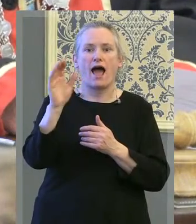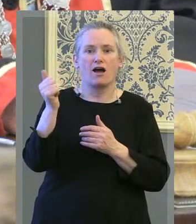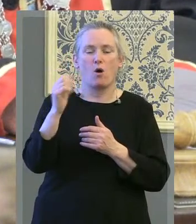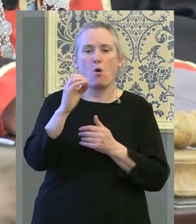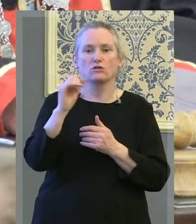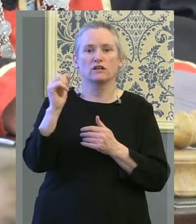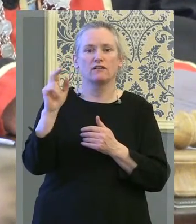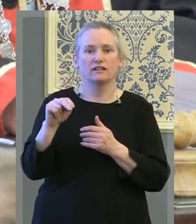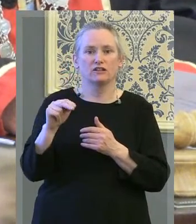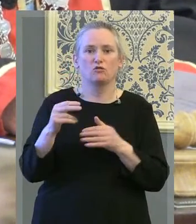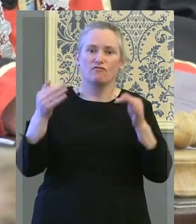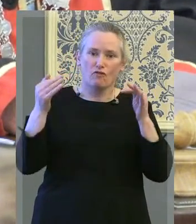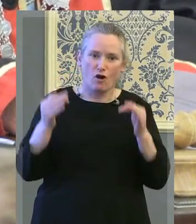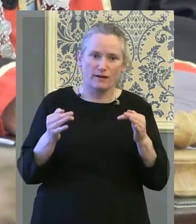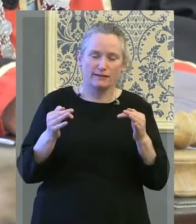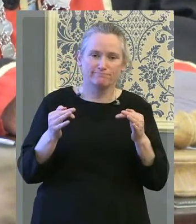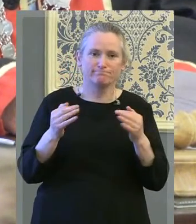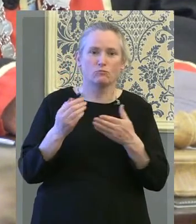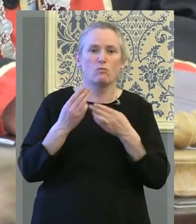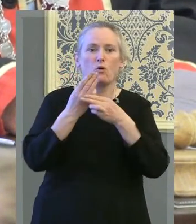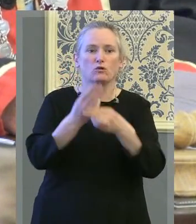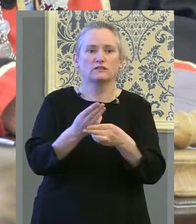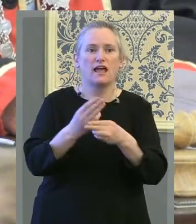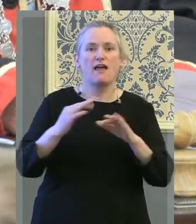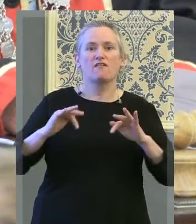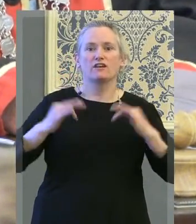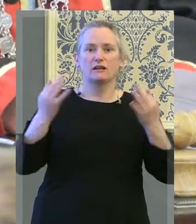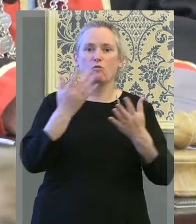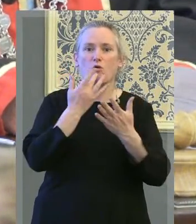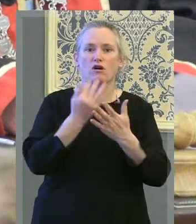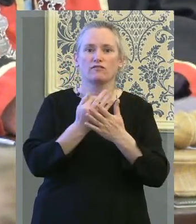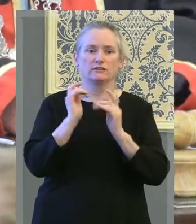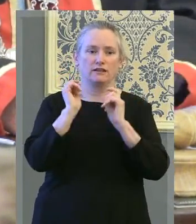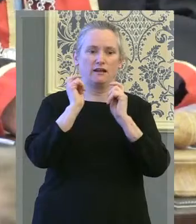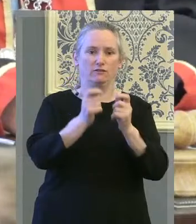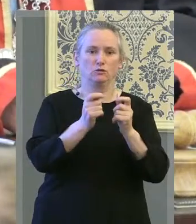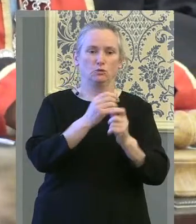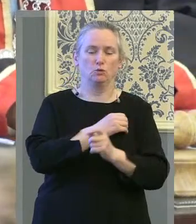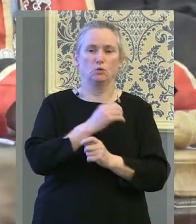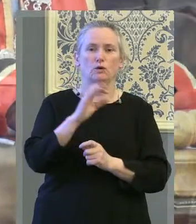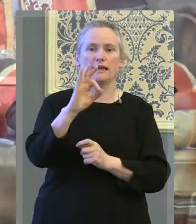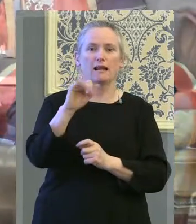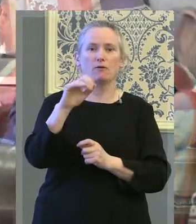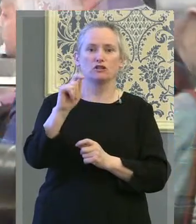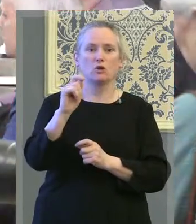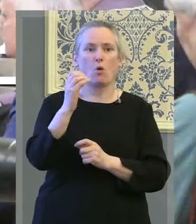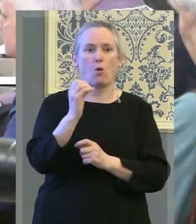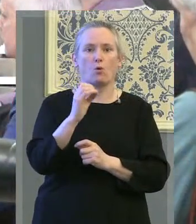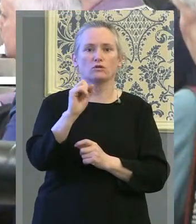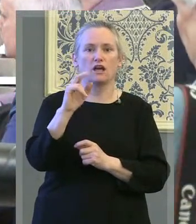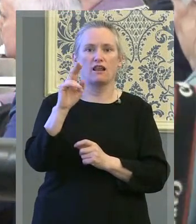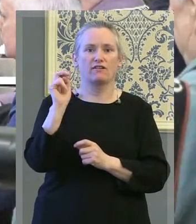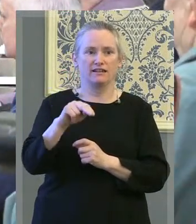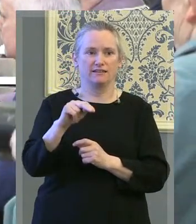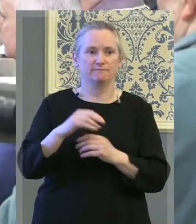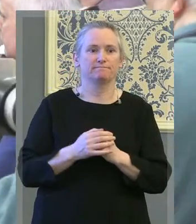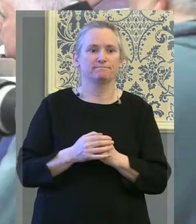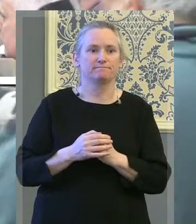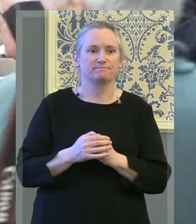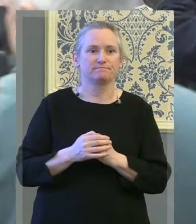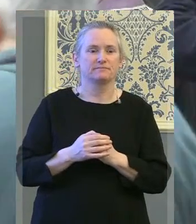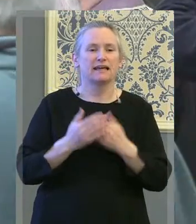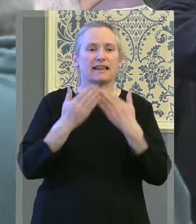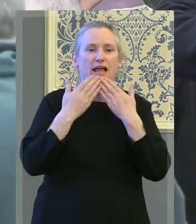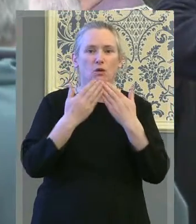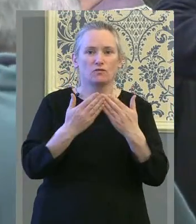propose the motion that the freedom of Waterford be conferred on Gilbert O'Sullivan. Councillor O'Sullivan. Thank you,